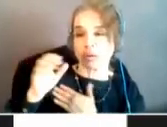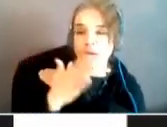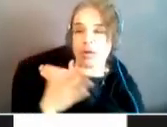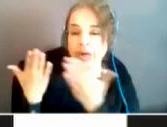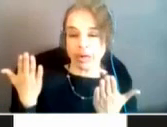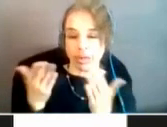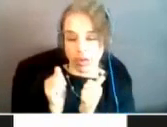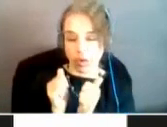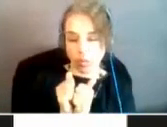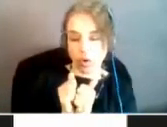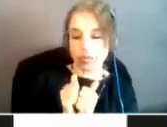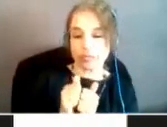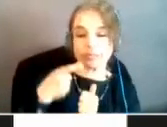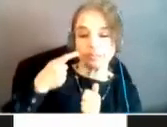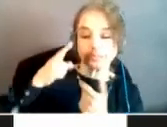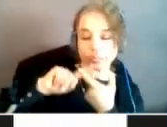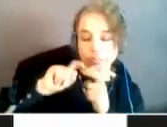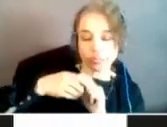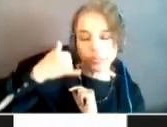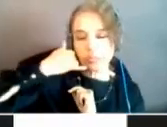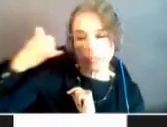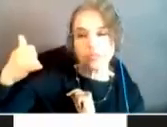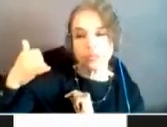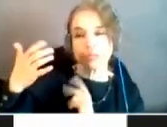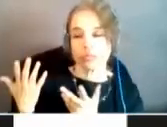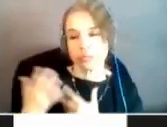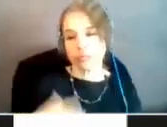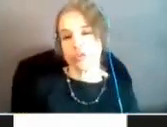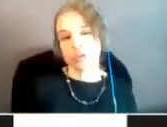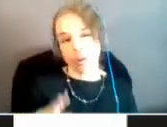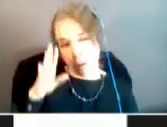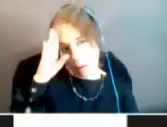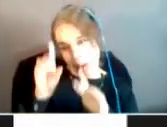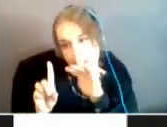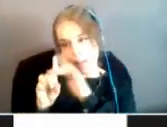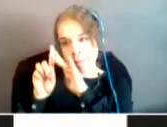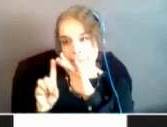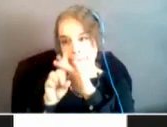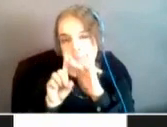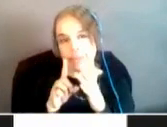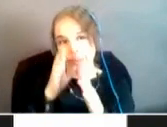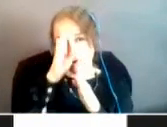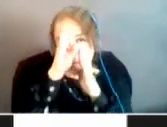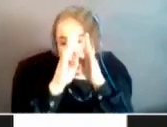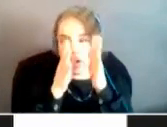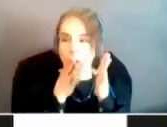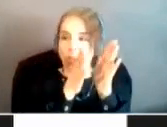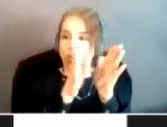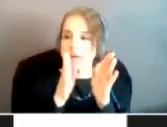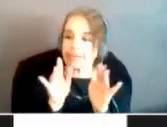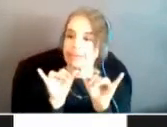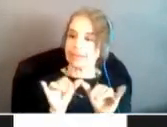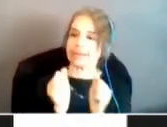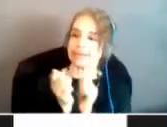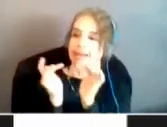up here with the Friendship Line and other programs, is to come up with, you know, creative ways to stay